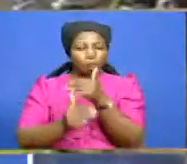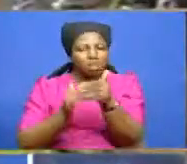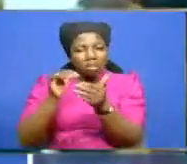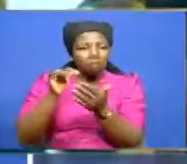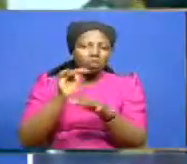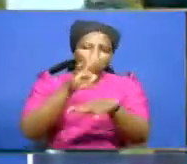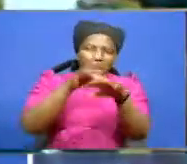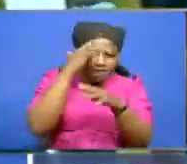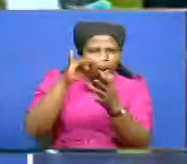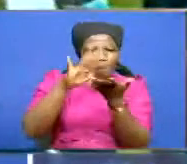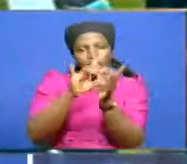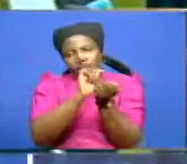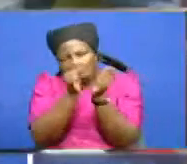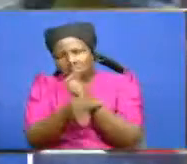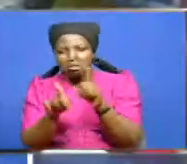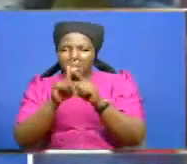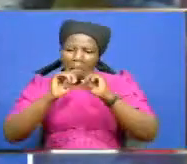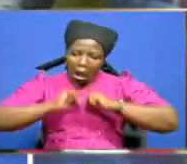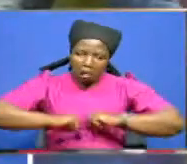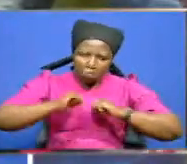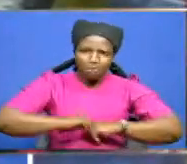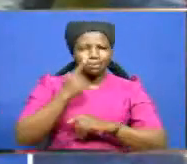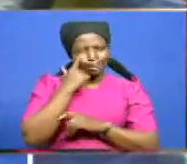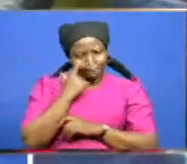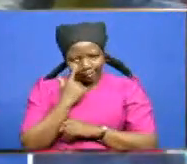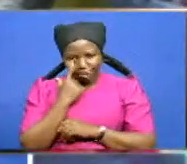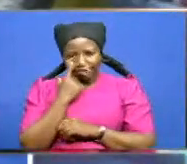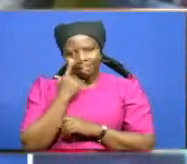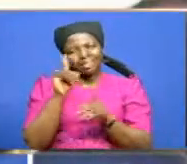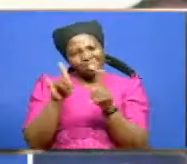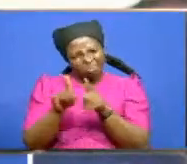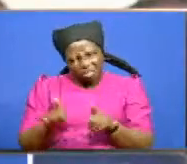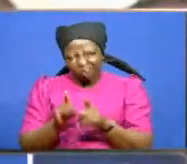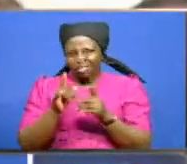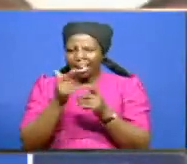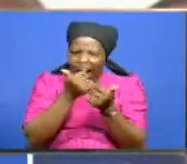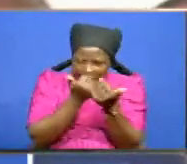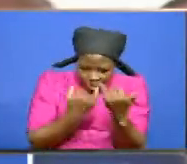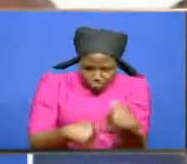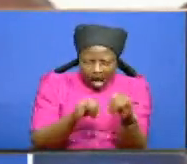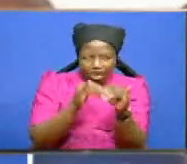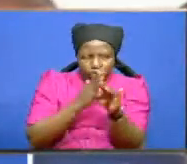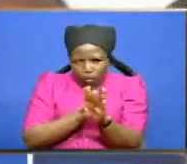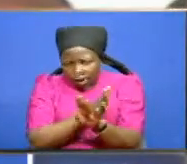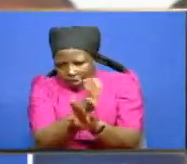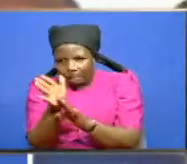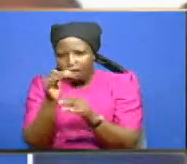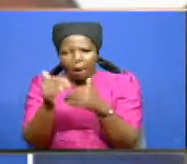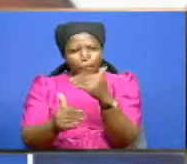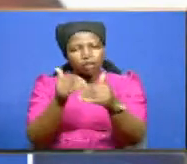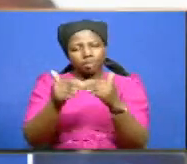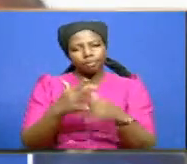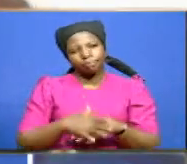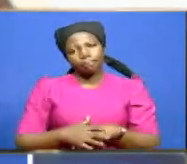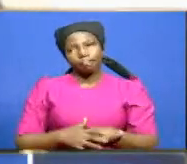amendments and consensus building were seen as attempts to derail the process. Don't dare us to